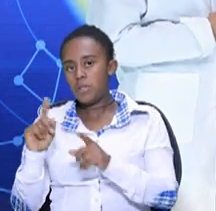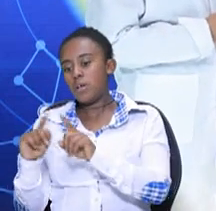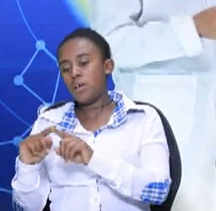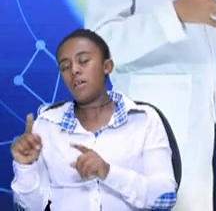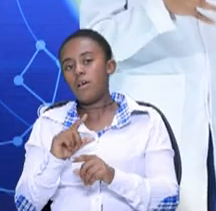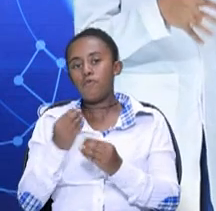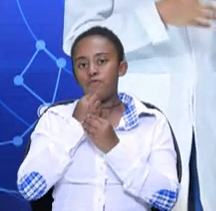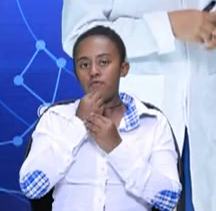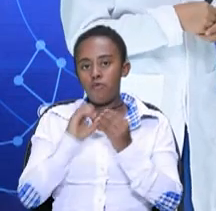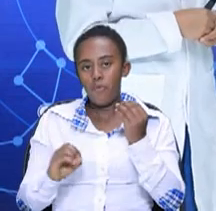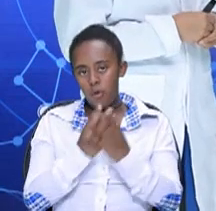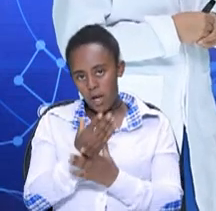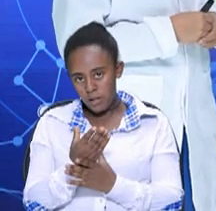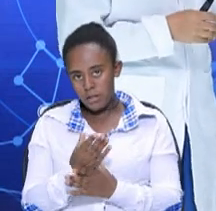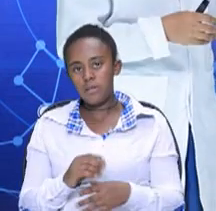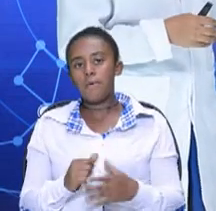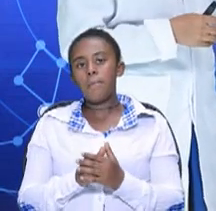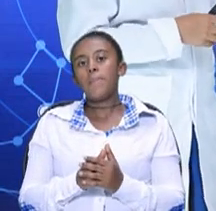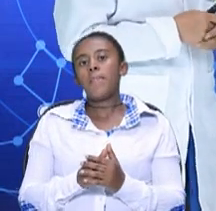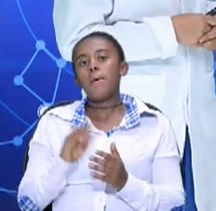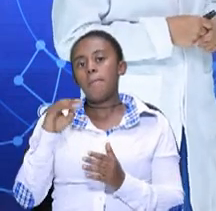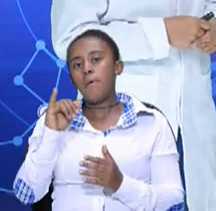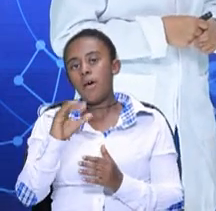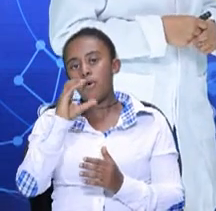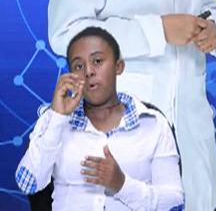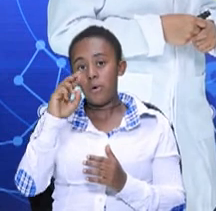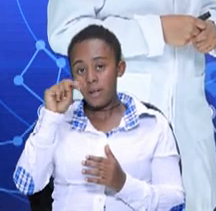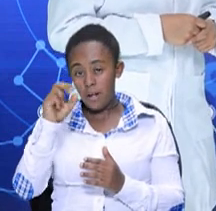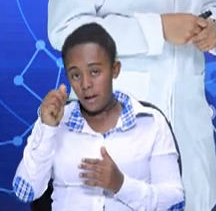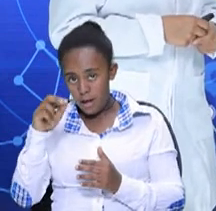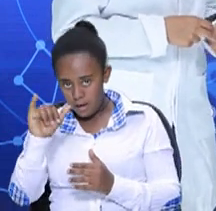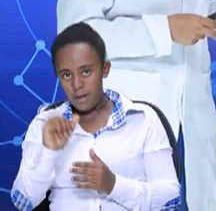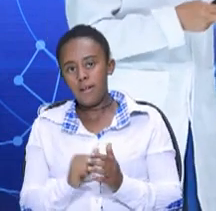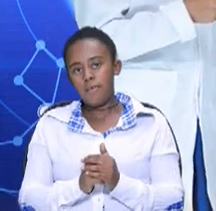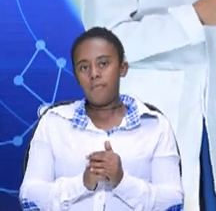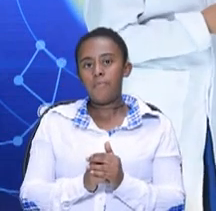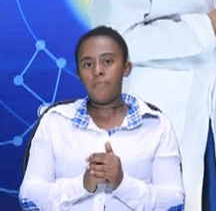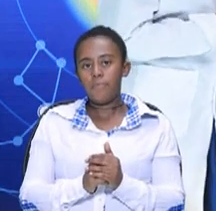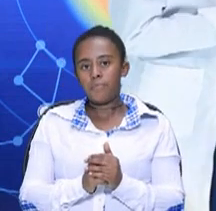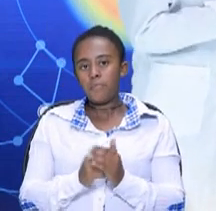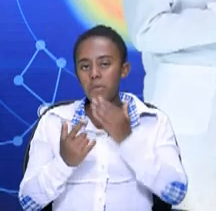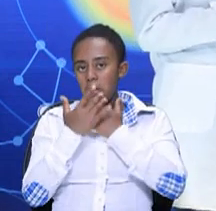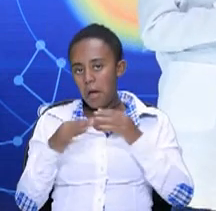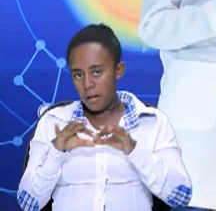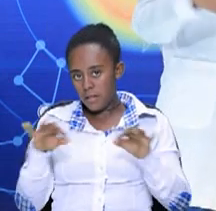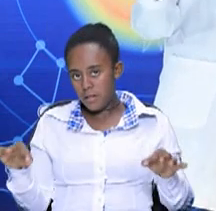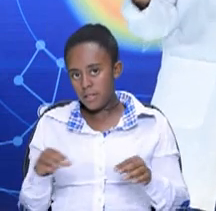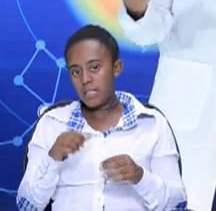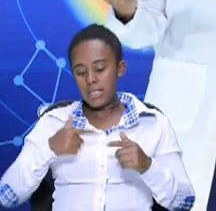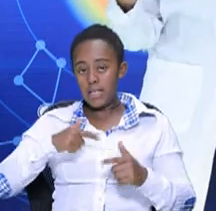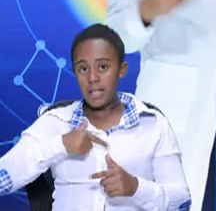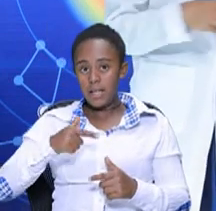food products for the cell is supplied by coronary artery. And the heart